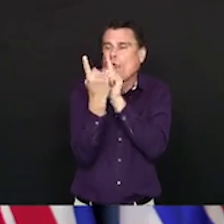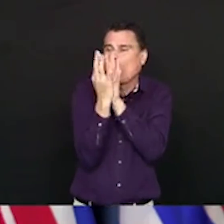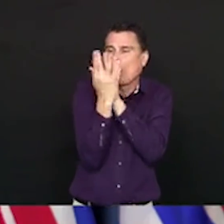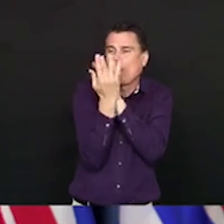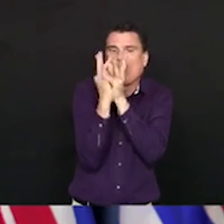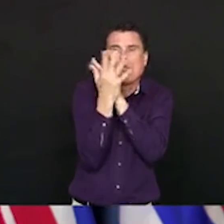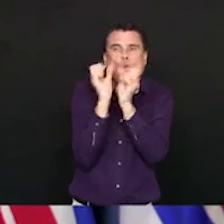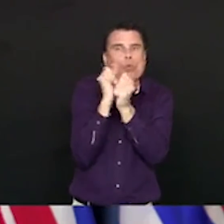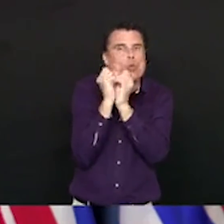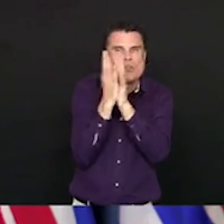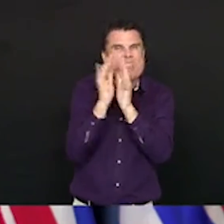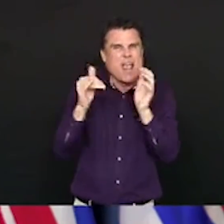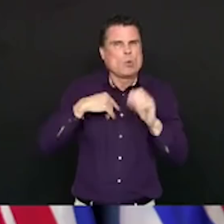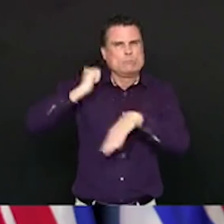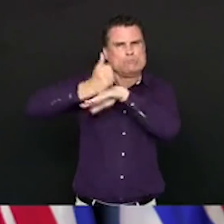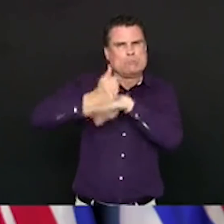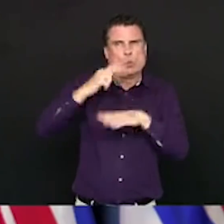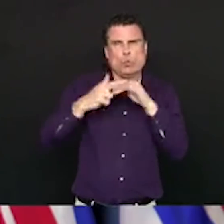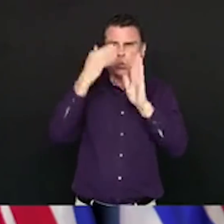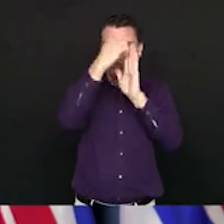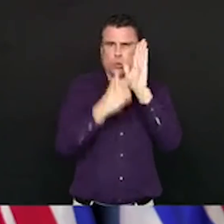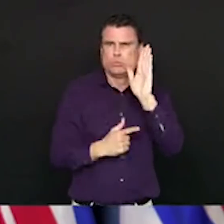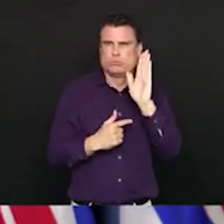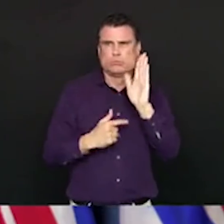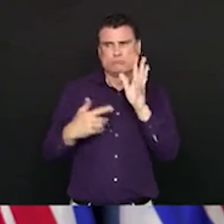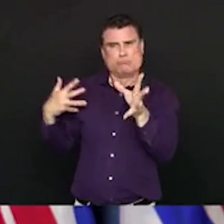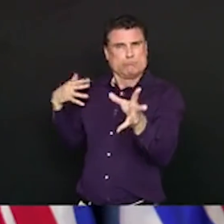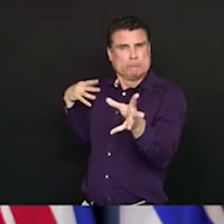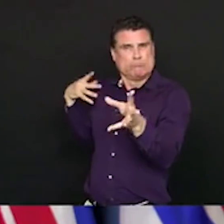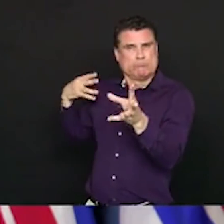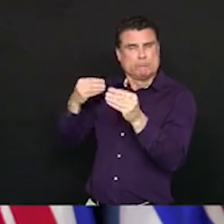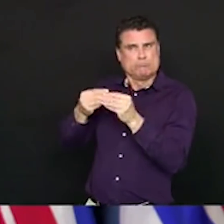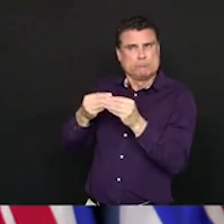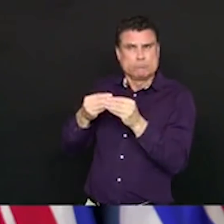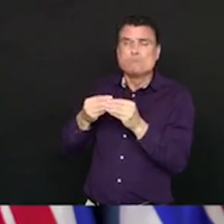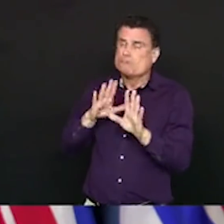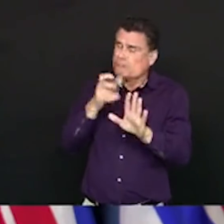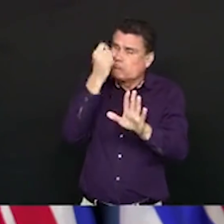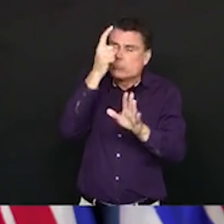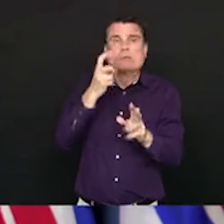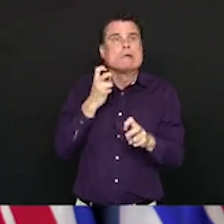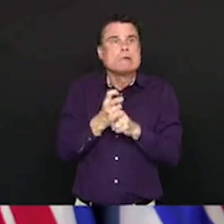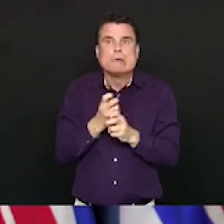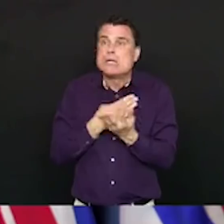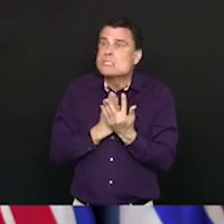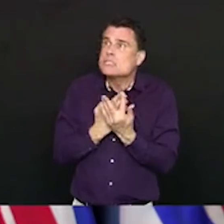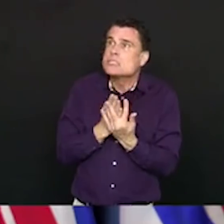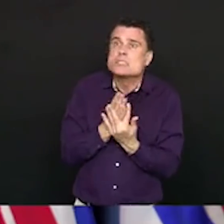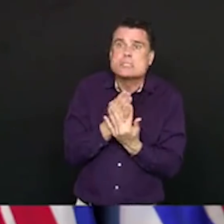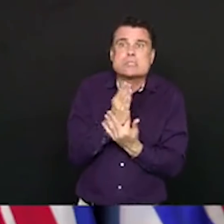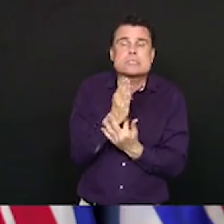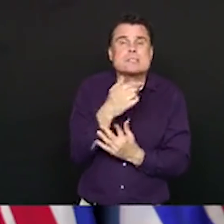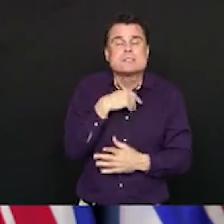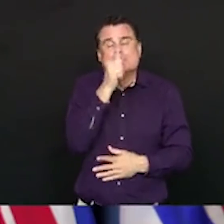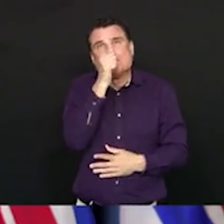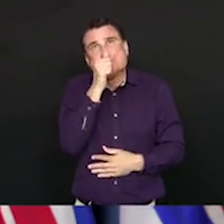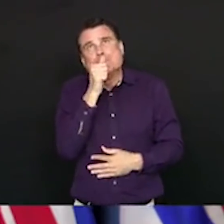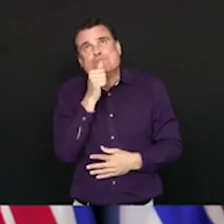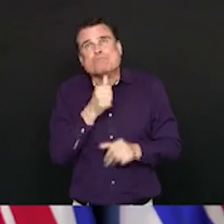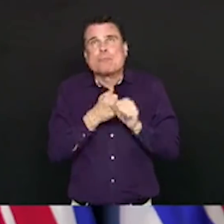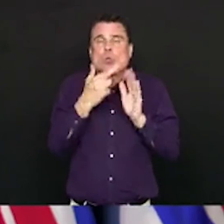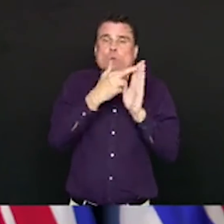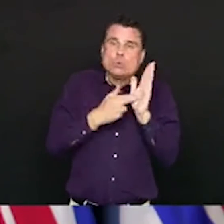very difficult road, I'm not diminishing that, if you look at the results, we should be proud of what we've been able to accomplish, and the sooner we get that